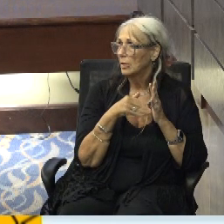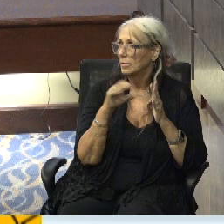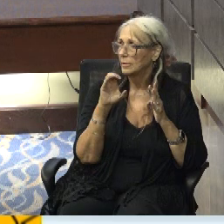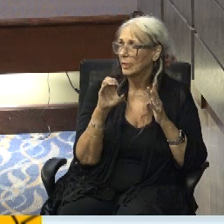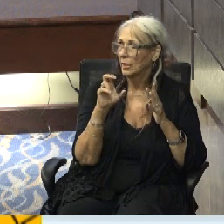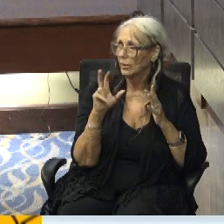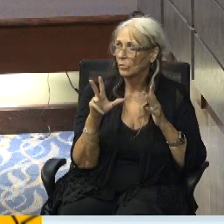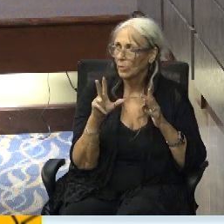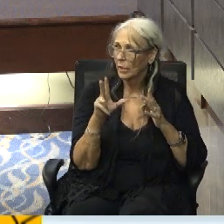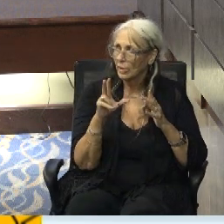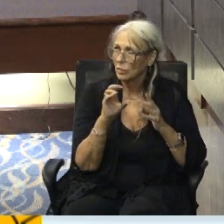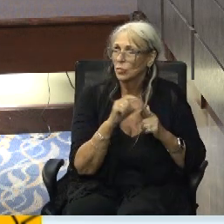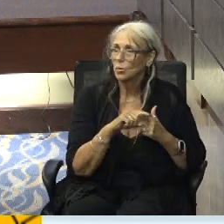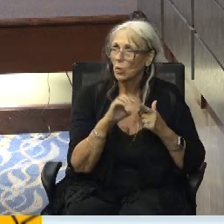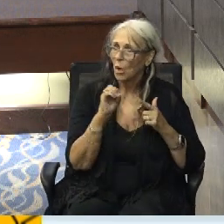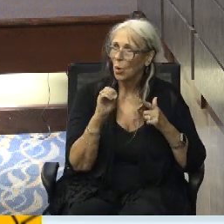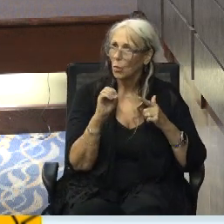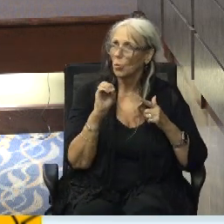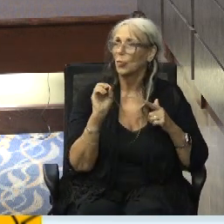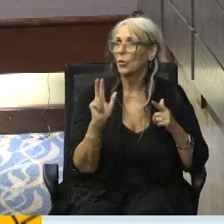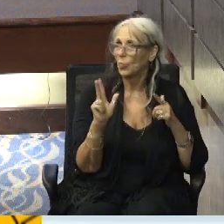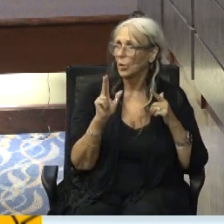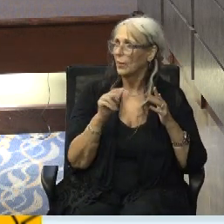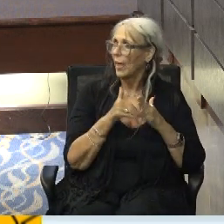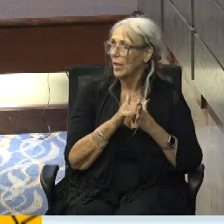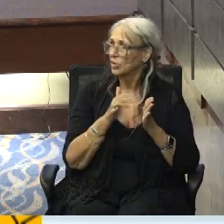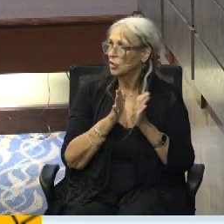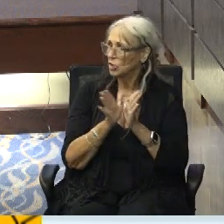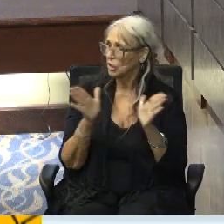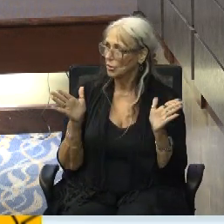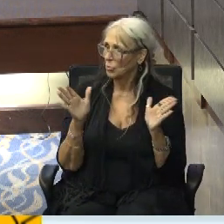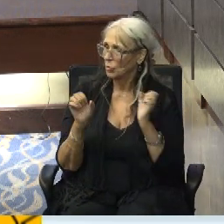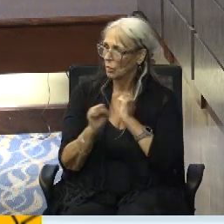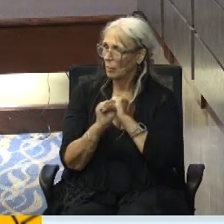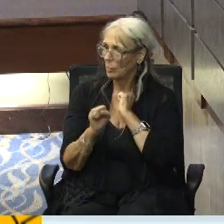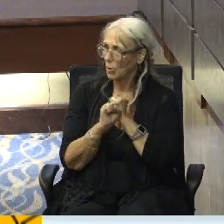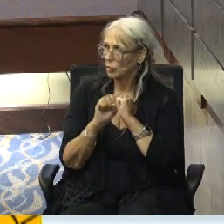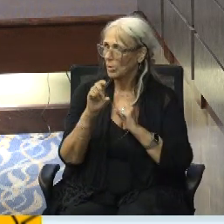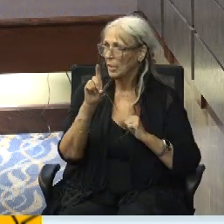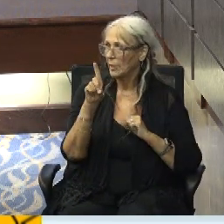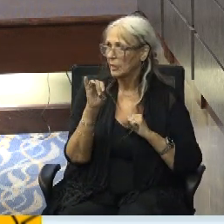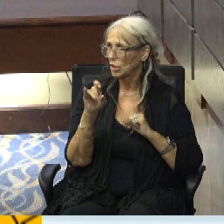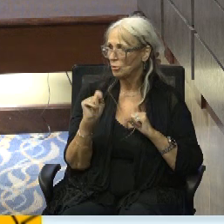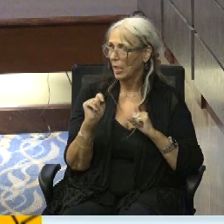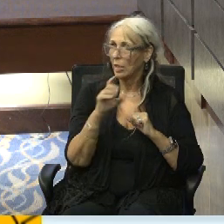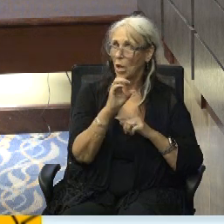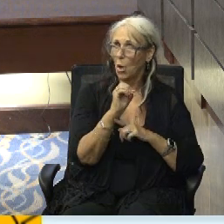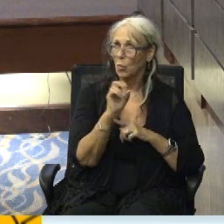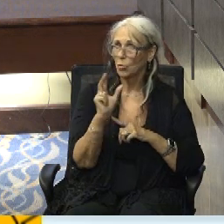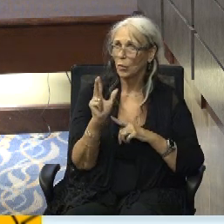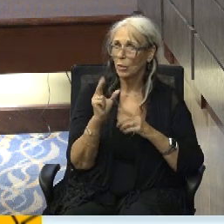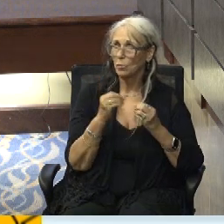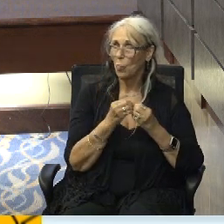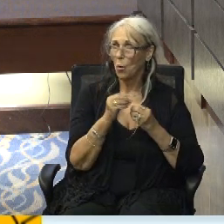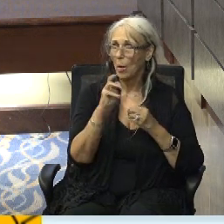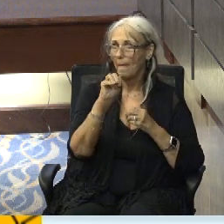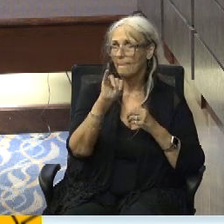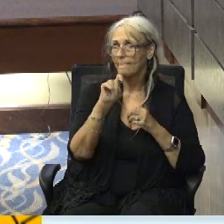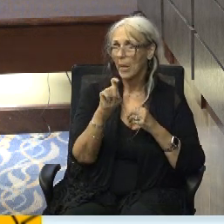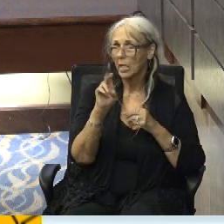C3 to O3. C3 is a general commercial district, and then the O3 is more of a